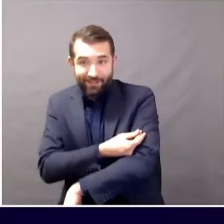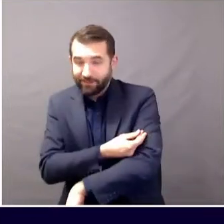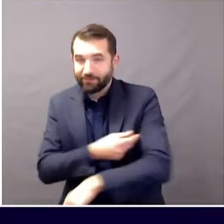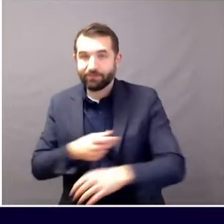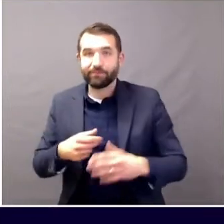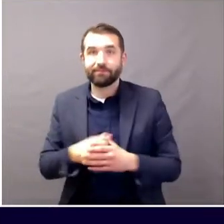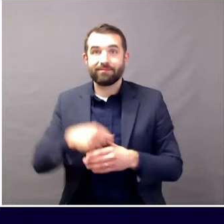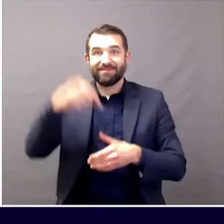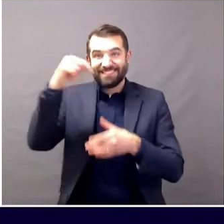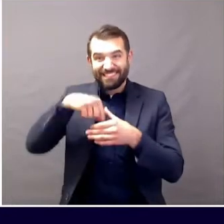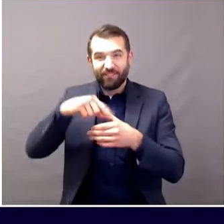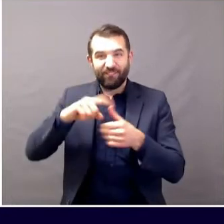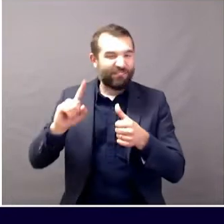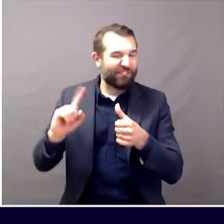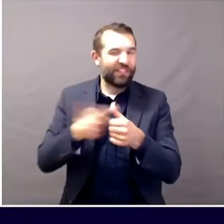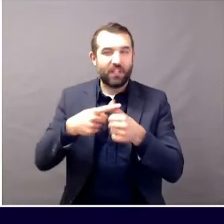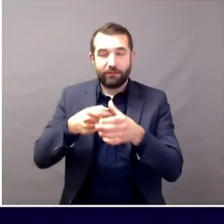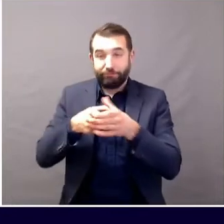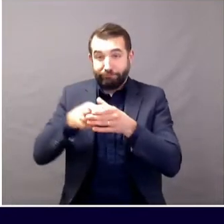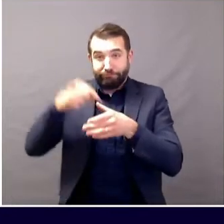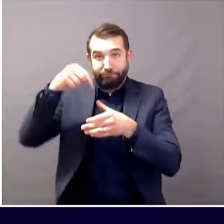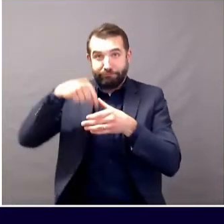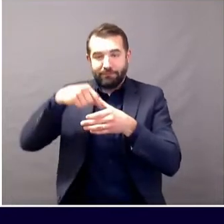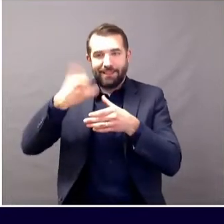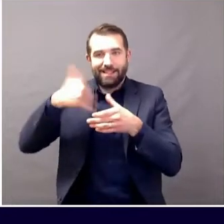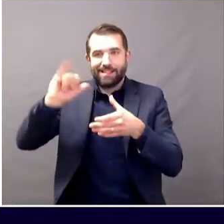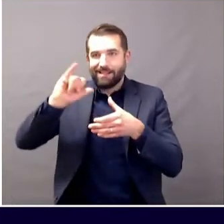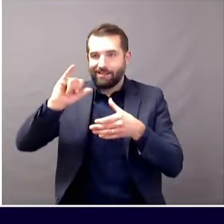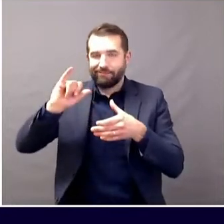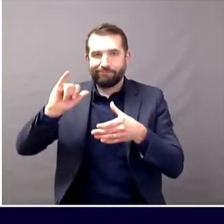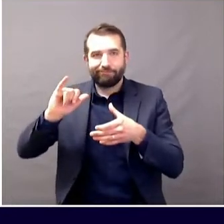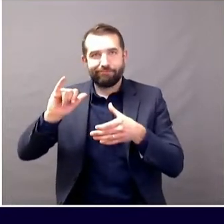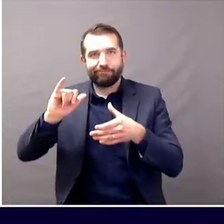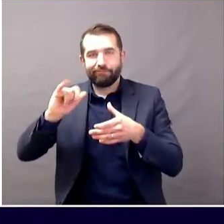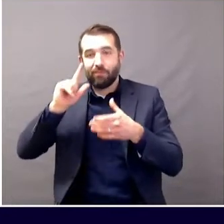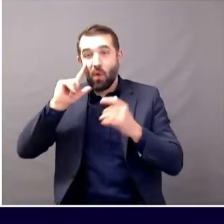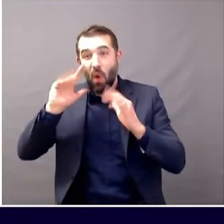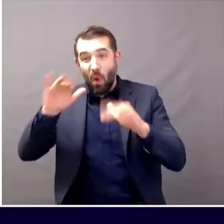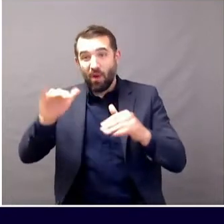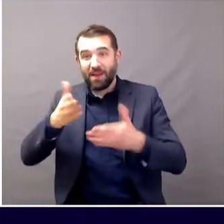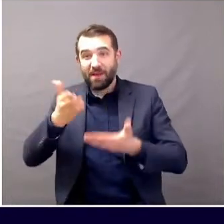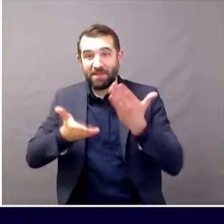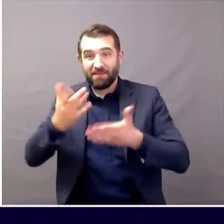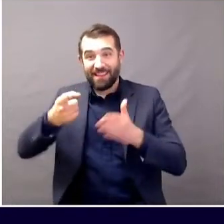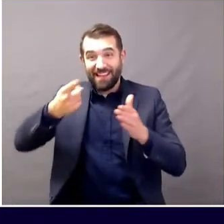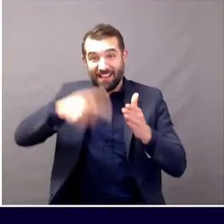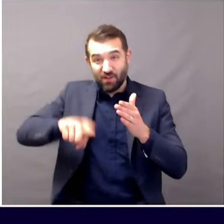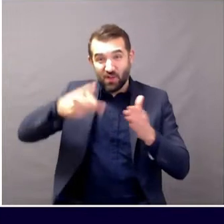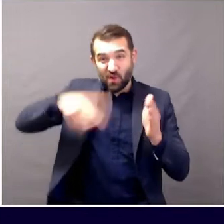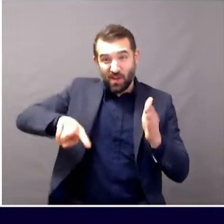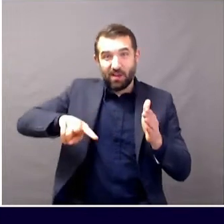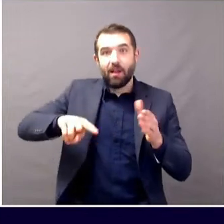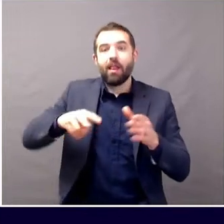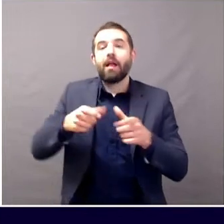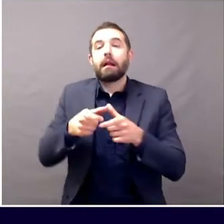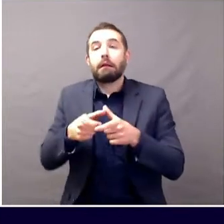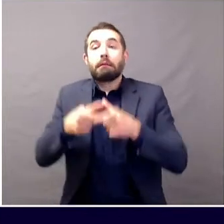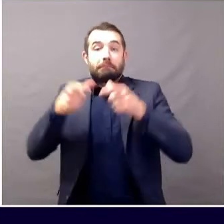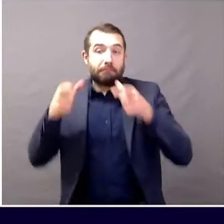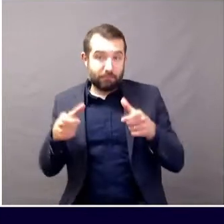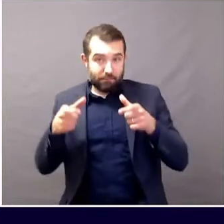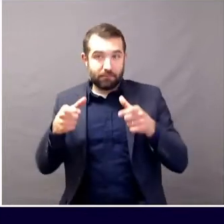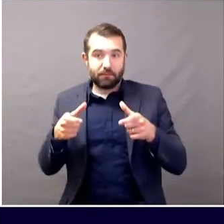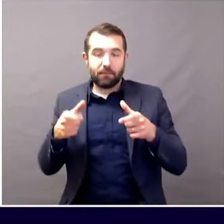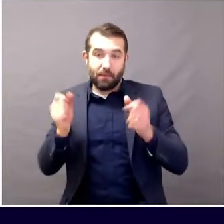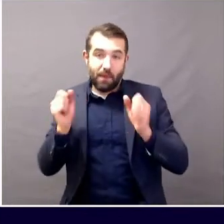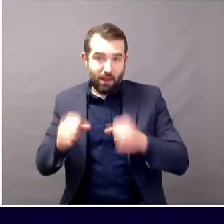but hoping next week and or the week thereafter to begin expanding the ambit of those circles to say those who work